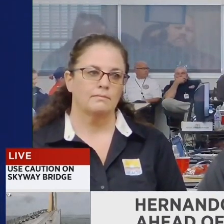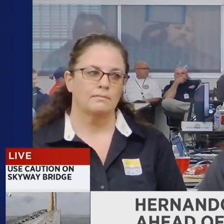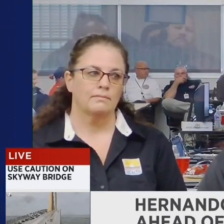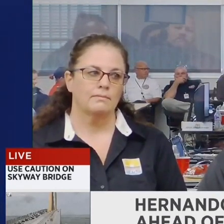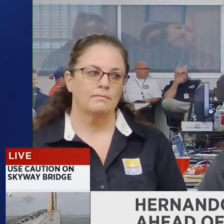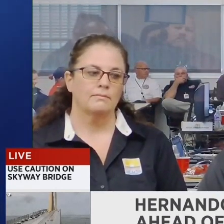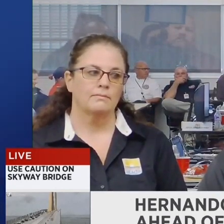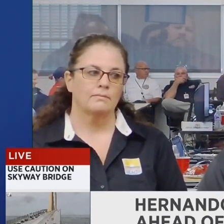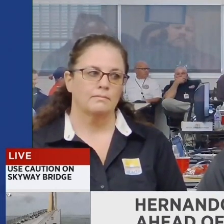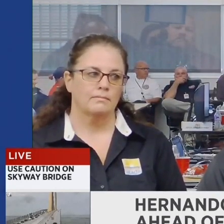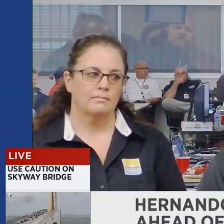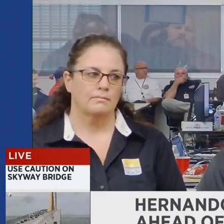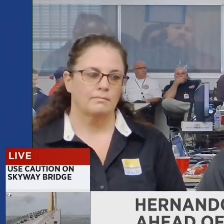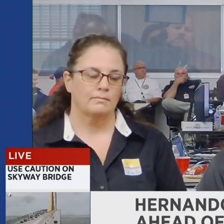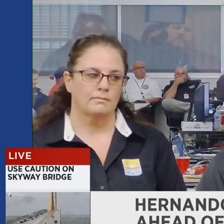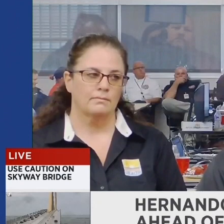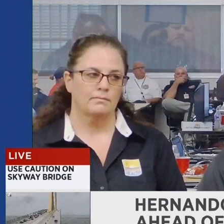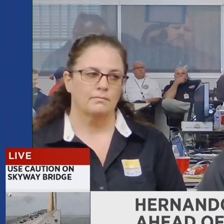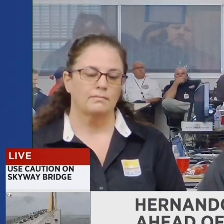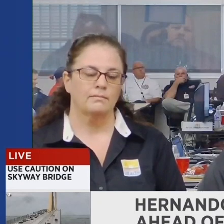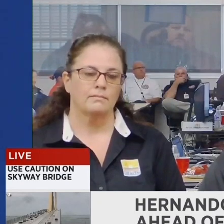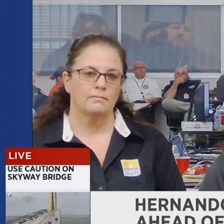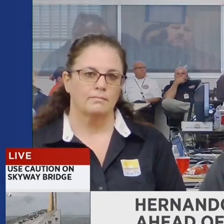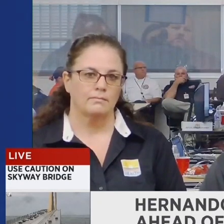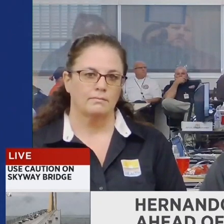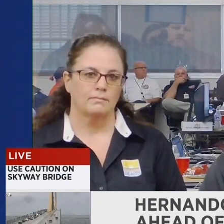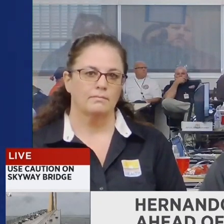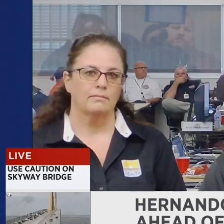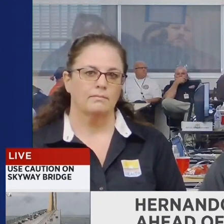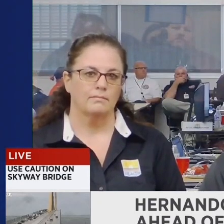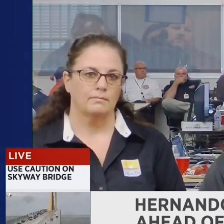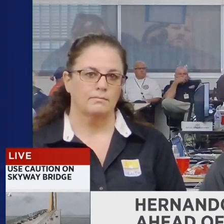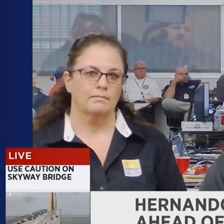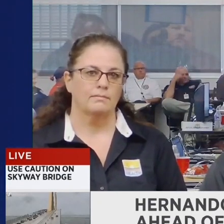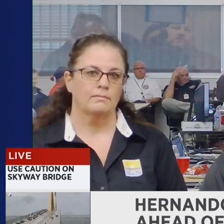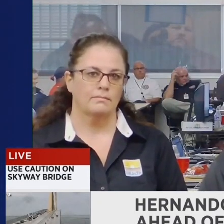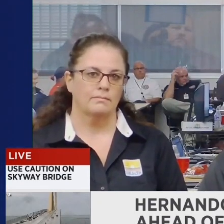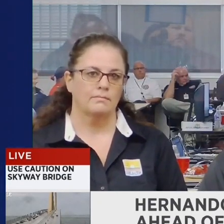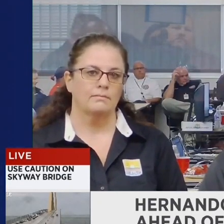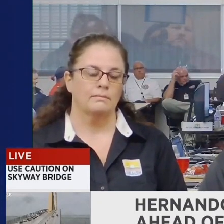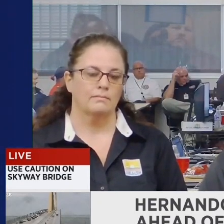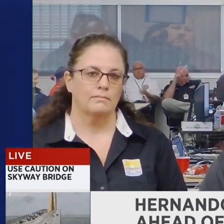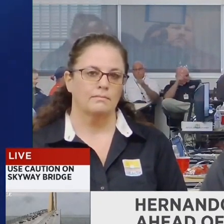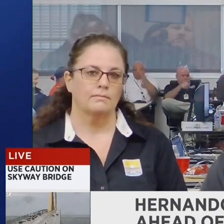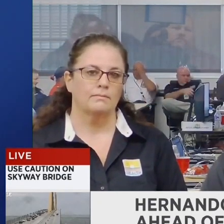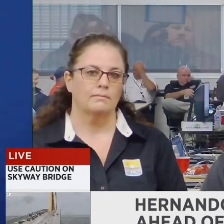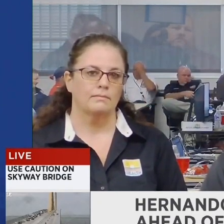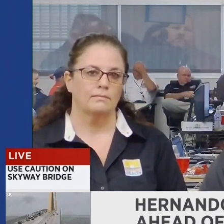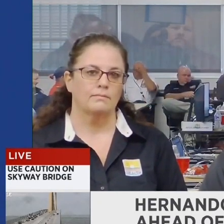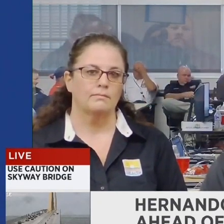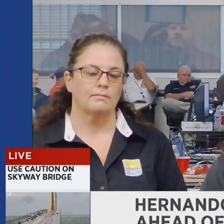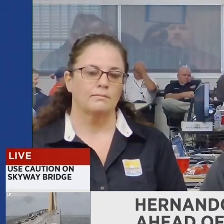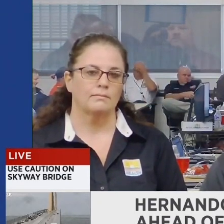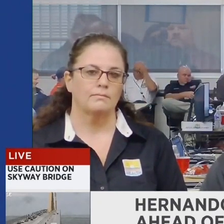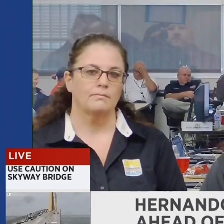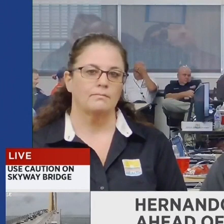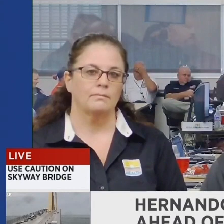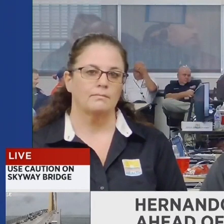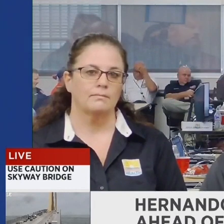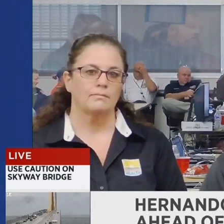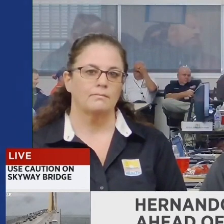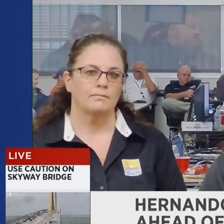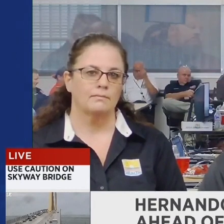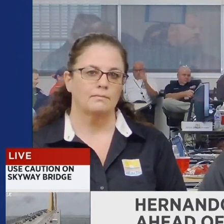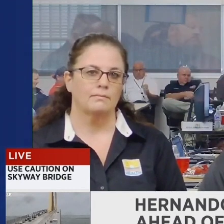Again, please take heed of the evacuation notice. Again, this is a major Cat 3 hurricane, possibly getting to a very strong Cat